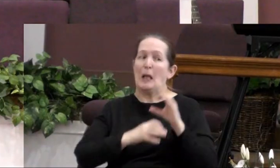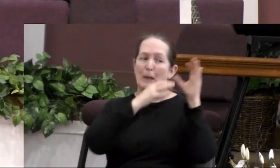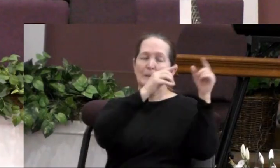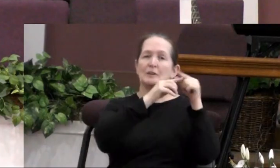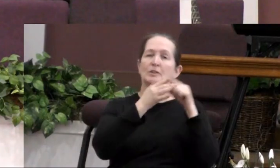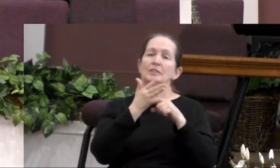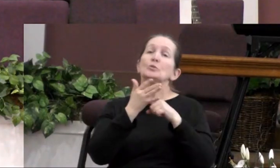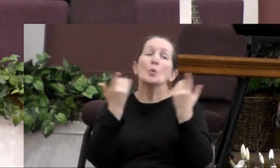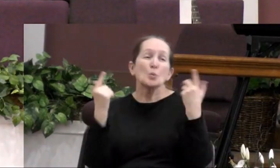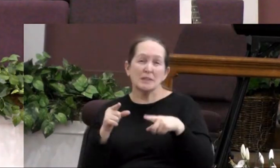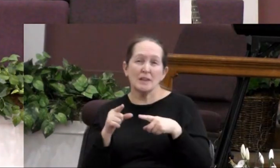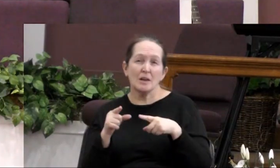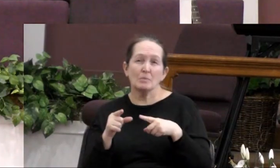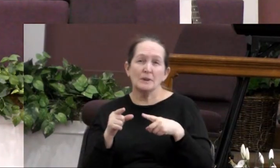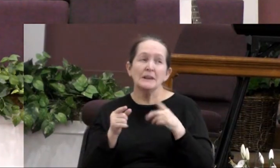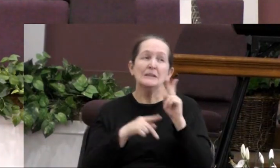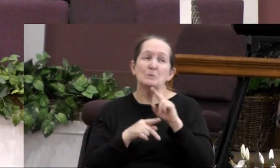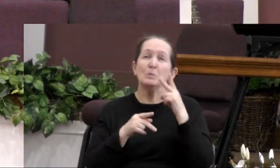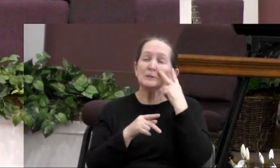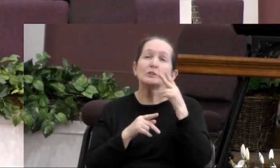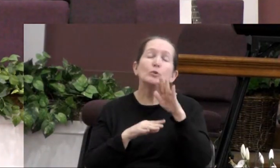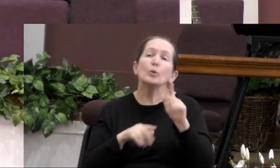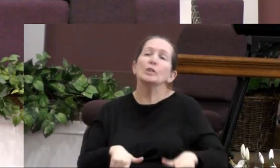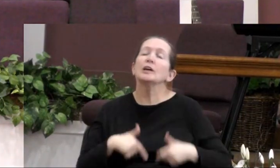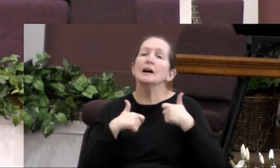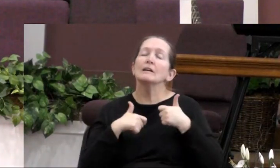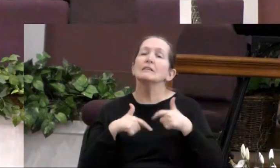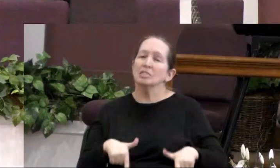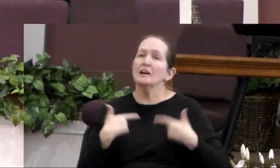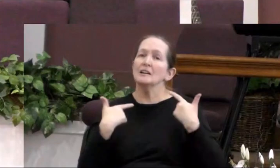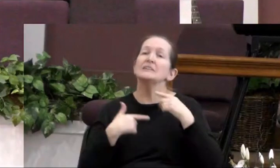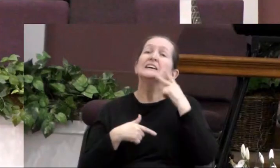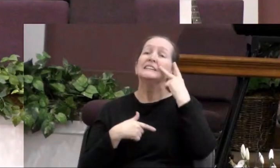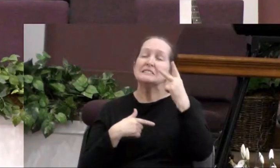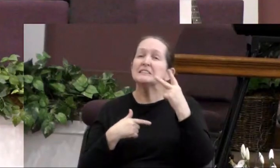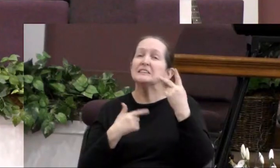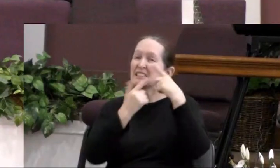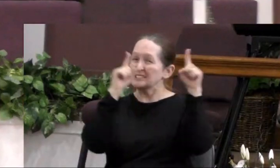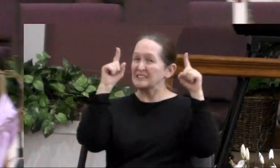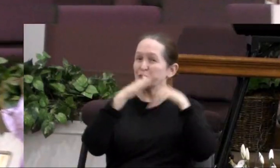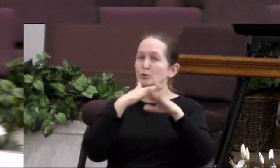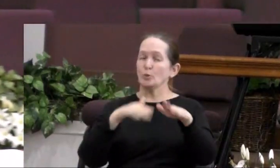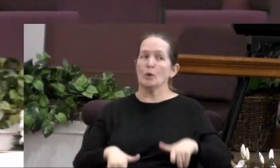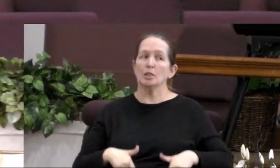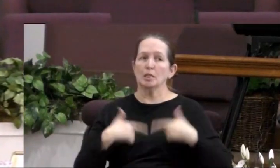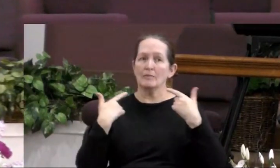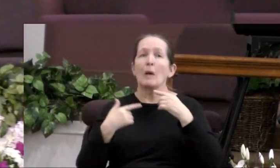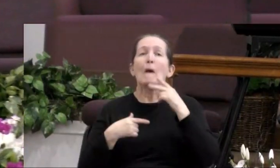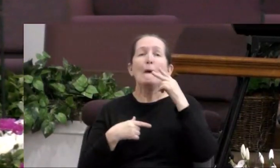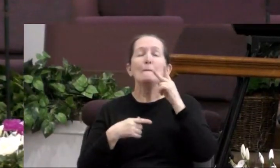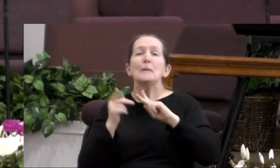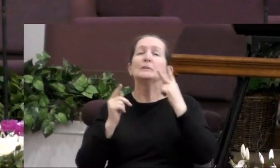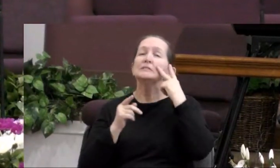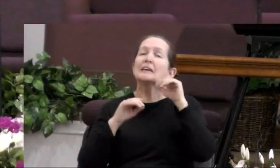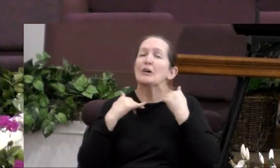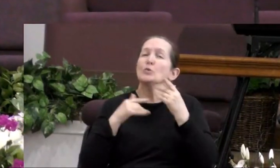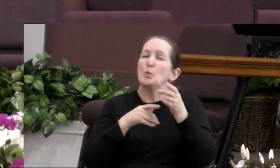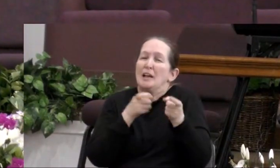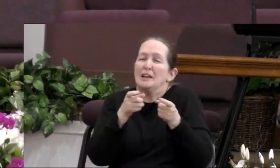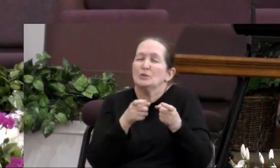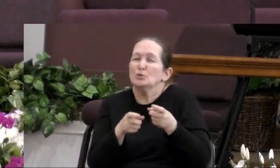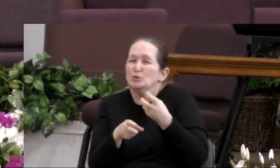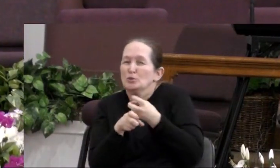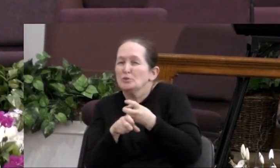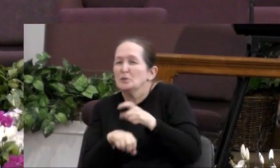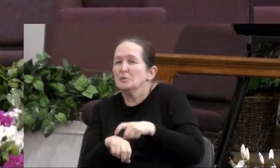what's going to happen is people are going to see your life. People are going to see the successes in your life. People are going to see how you handle difficulties, how